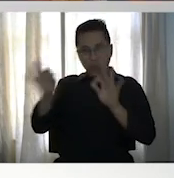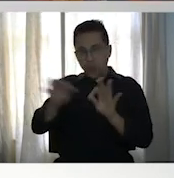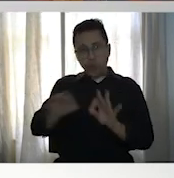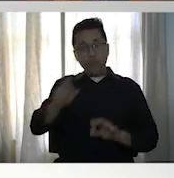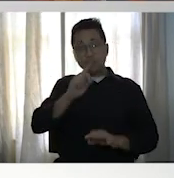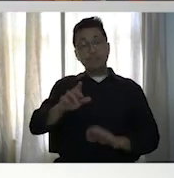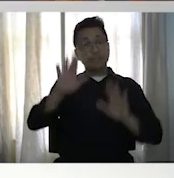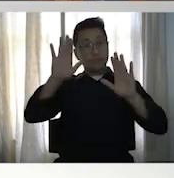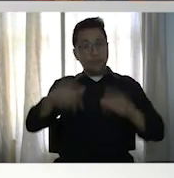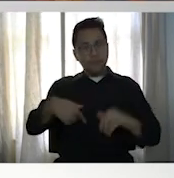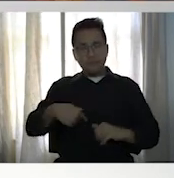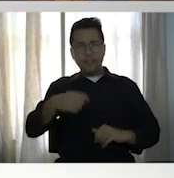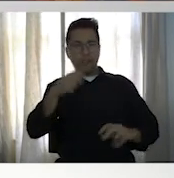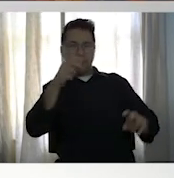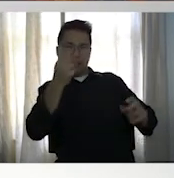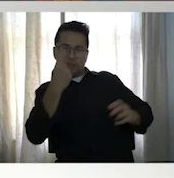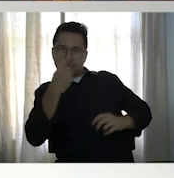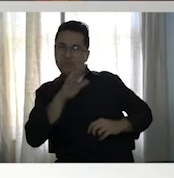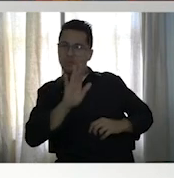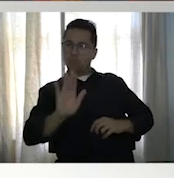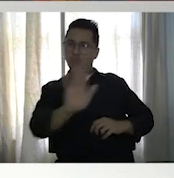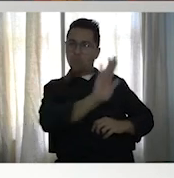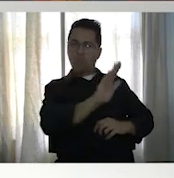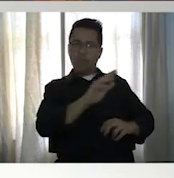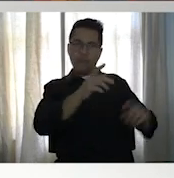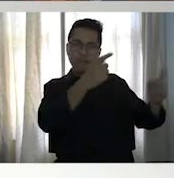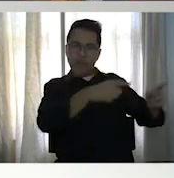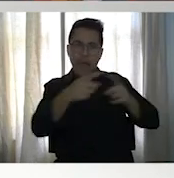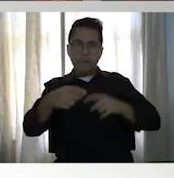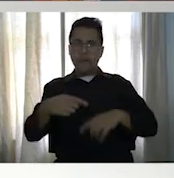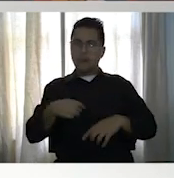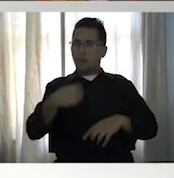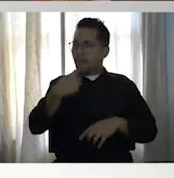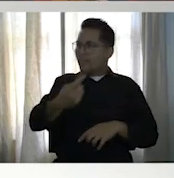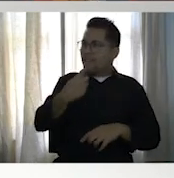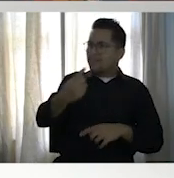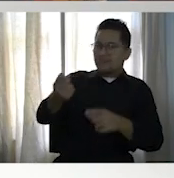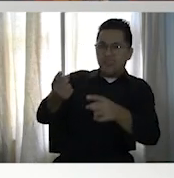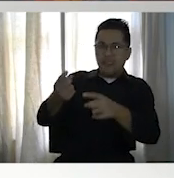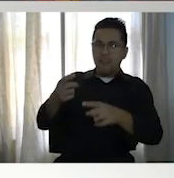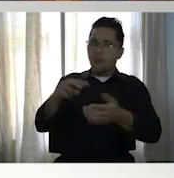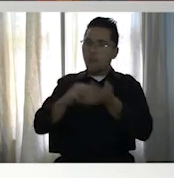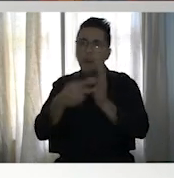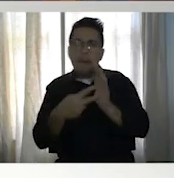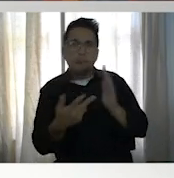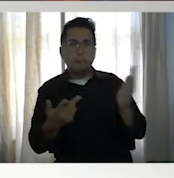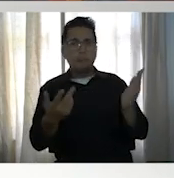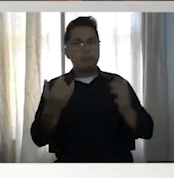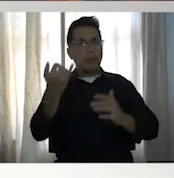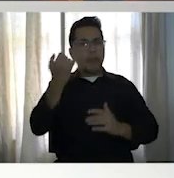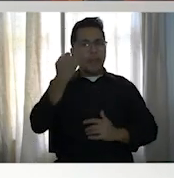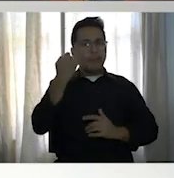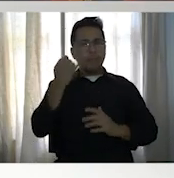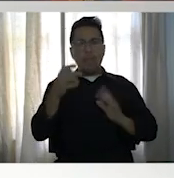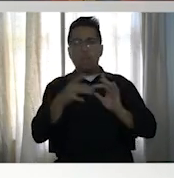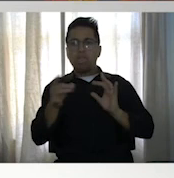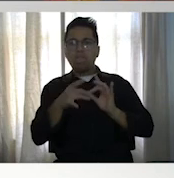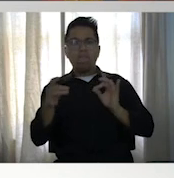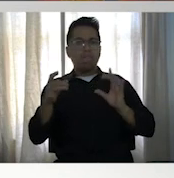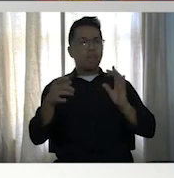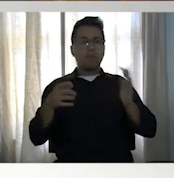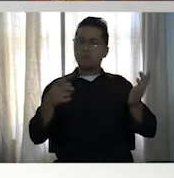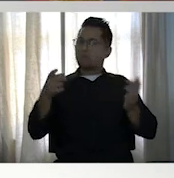for interpreting what's happening. What are they saying? What do they mean when they say that?